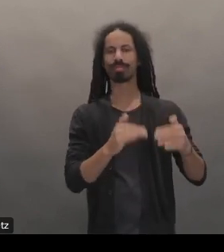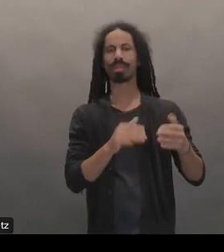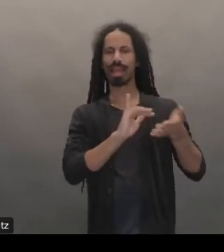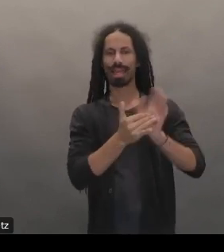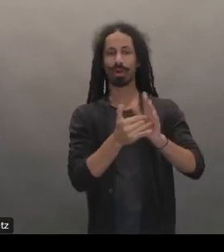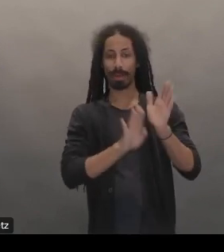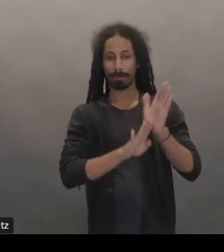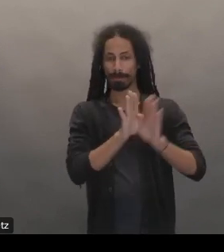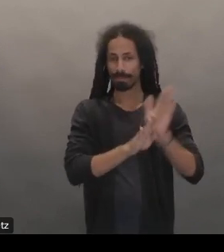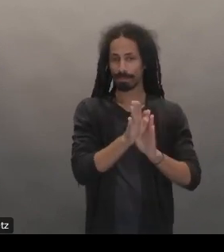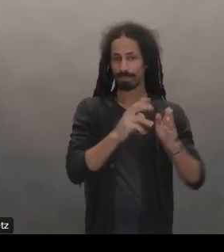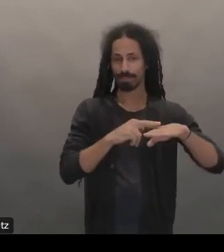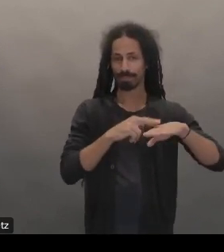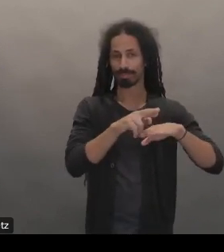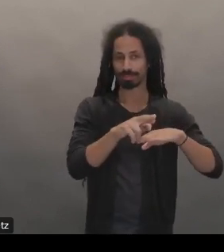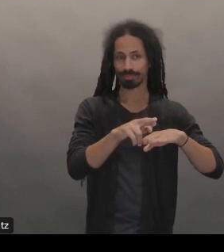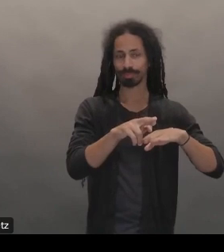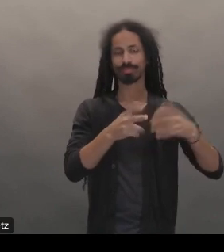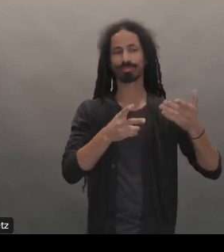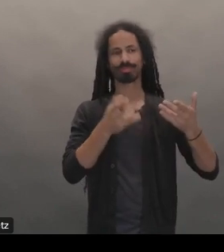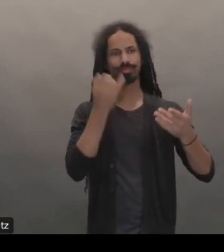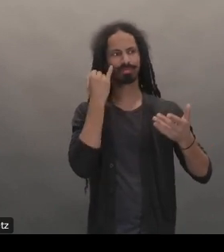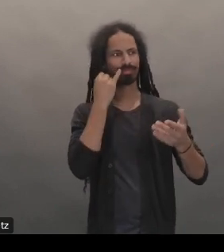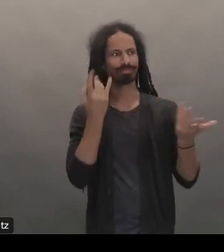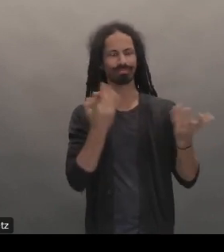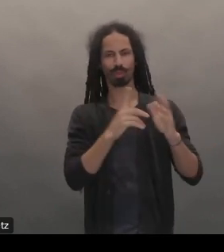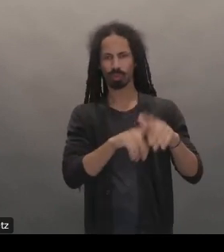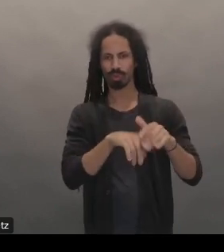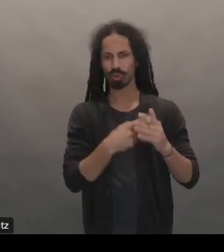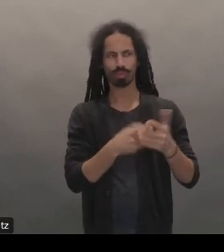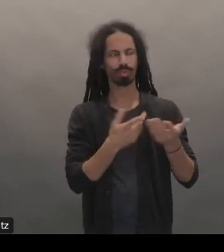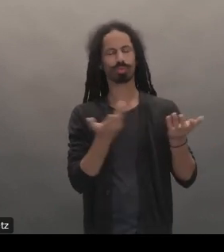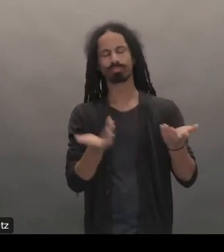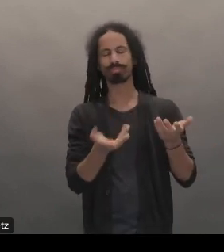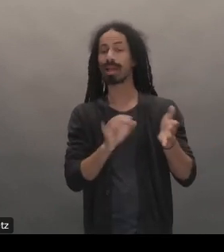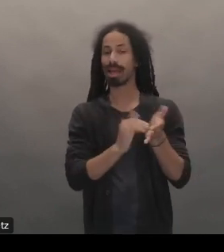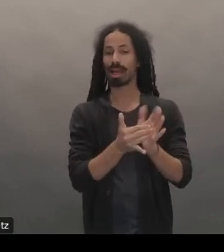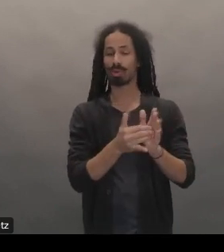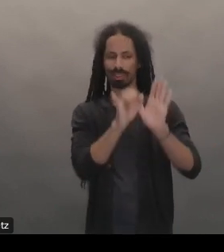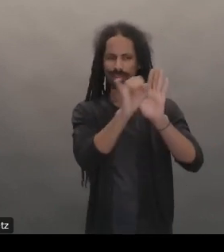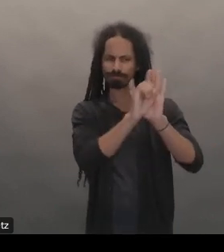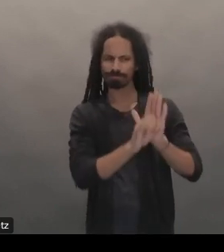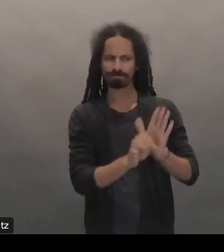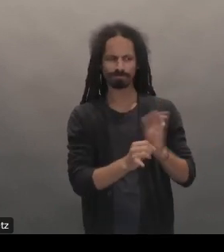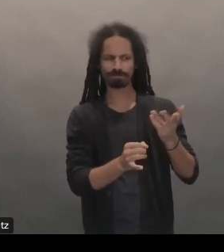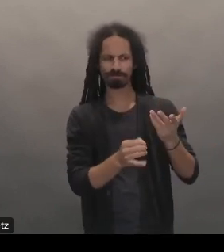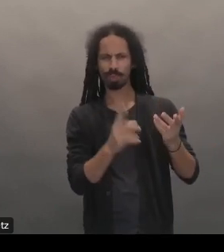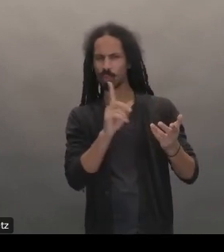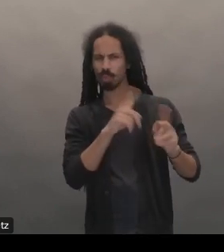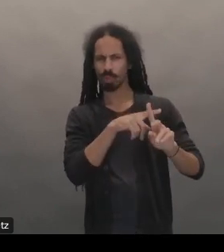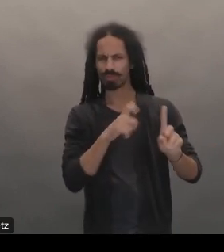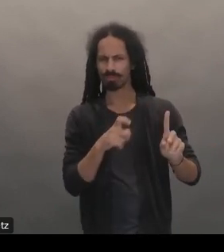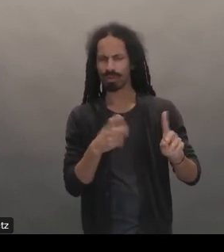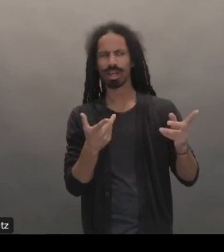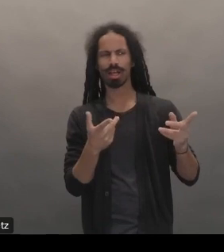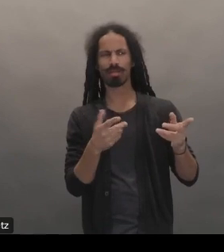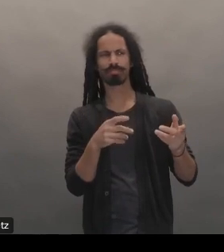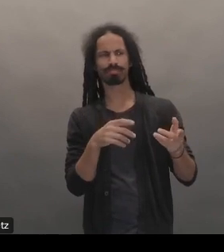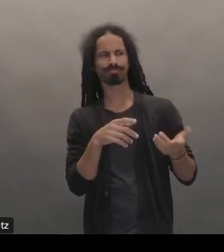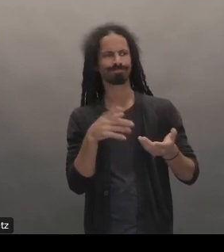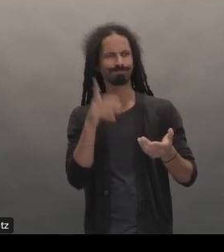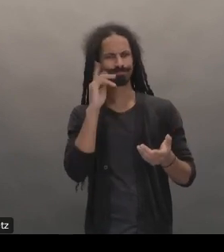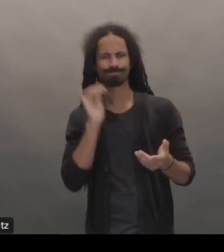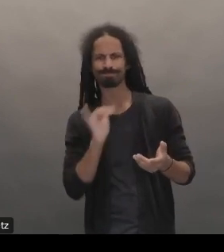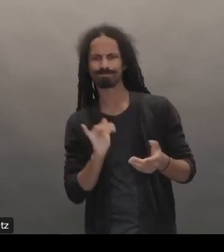when you need to identify or how to identify the type of a source, where to look for when you're looking for example